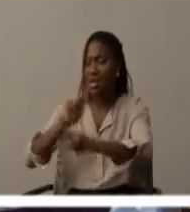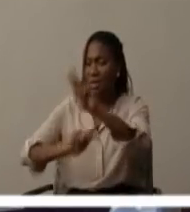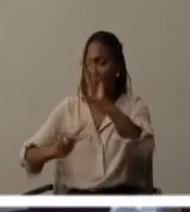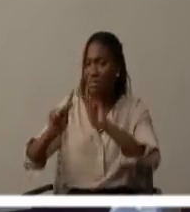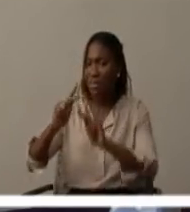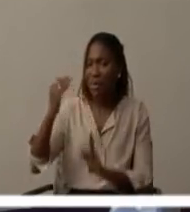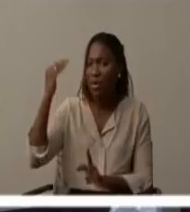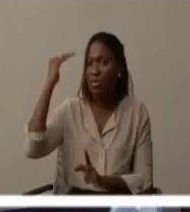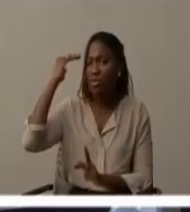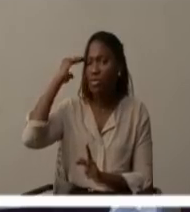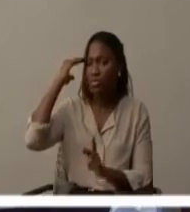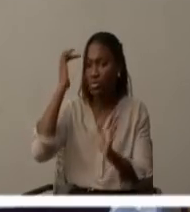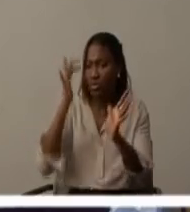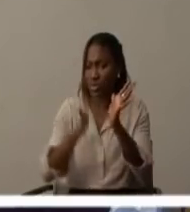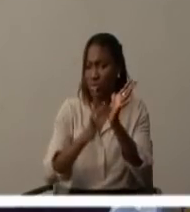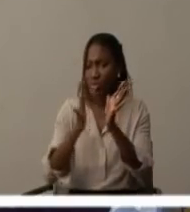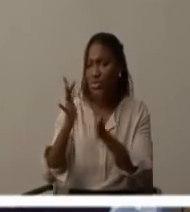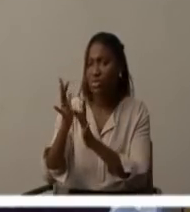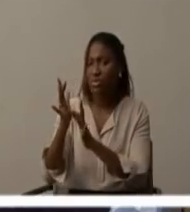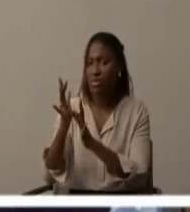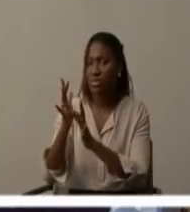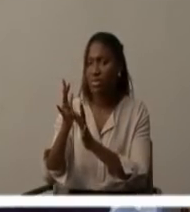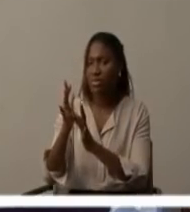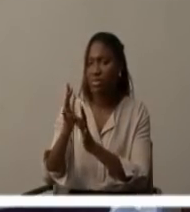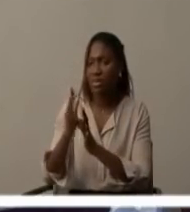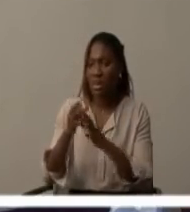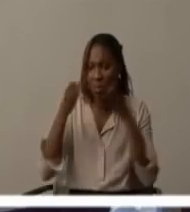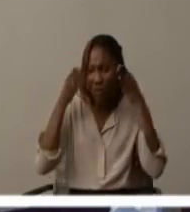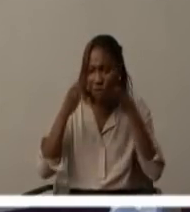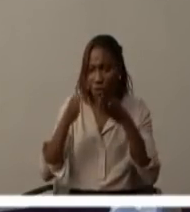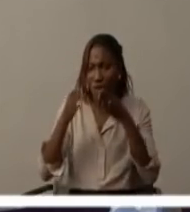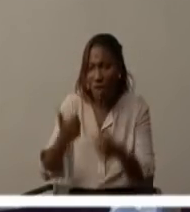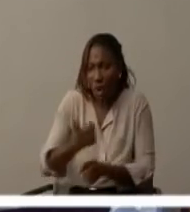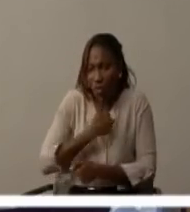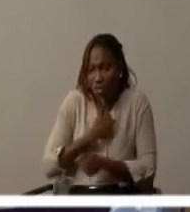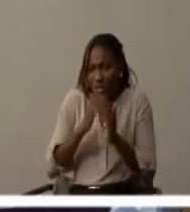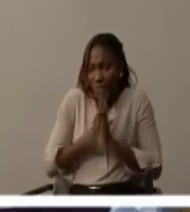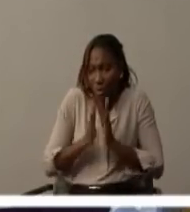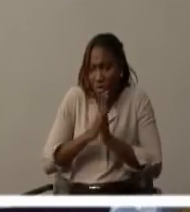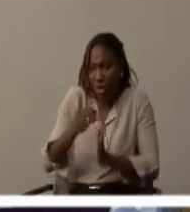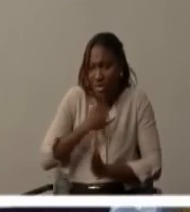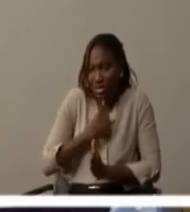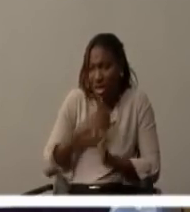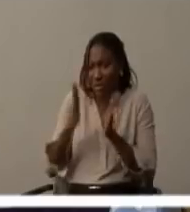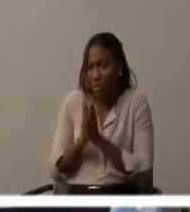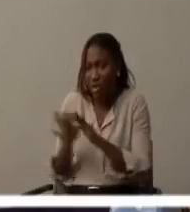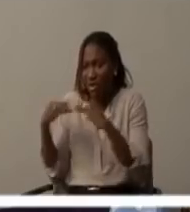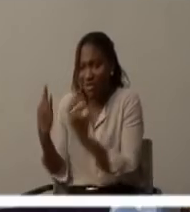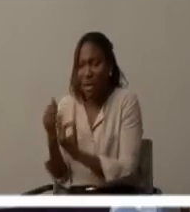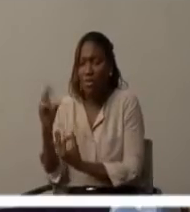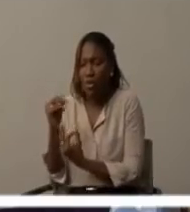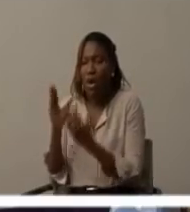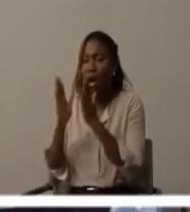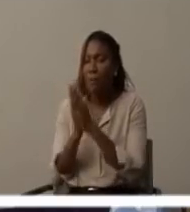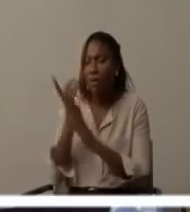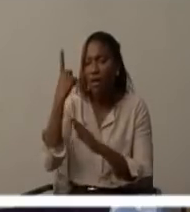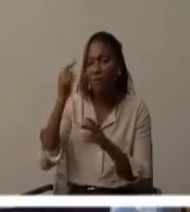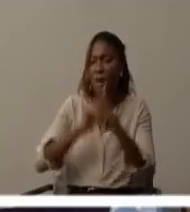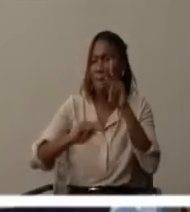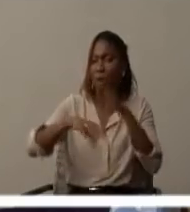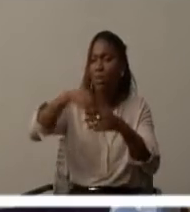life. Let's move our prayer attention from us now, and let's move our prayer attention to others. Pray for